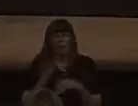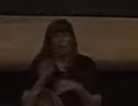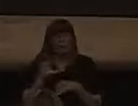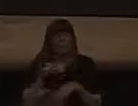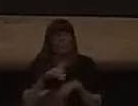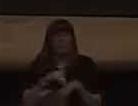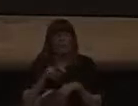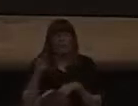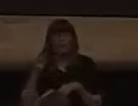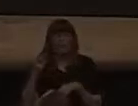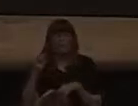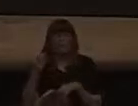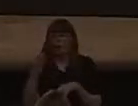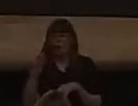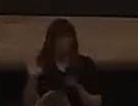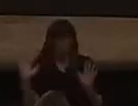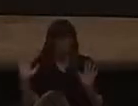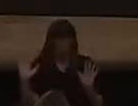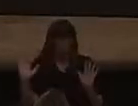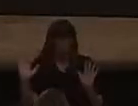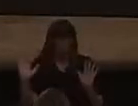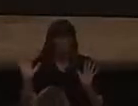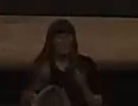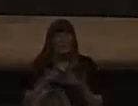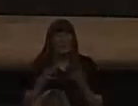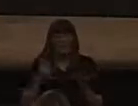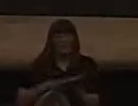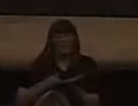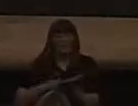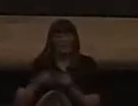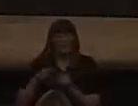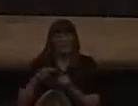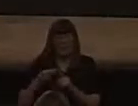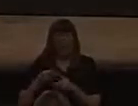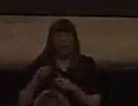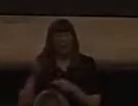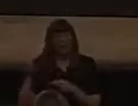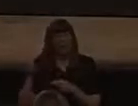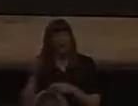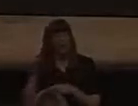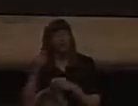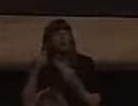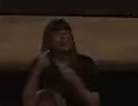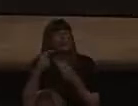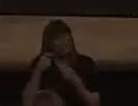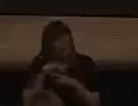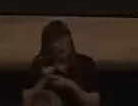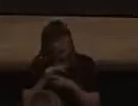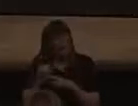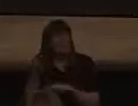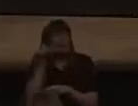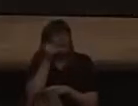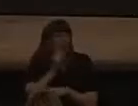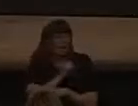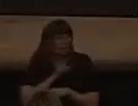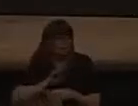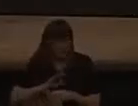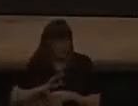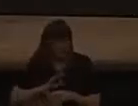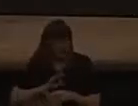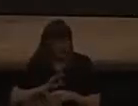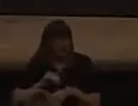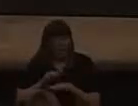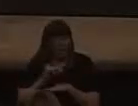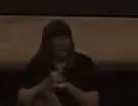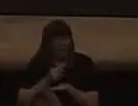hour. There was a lot of talk about training staff, telephone staff that answer at your